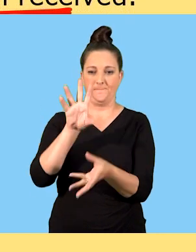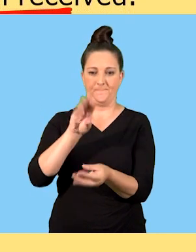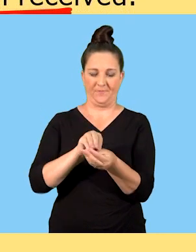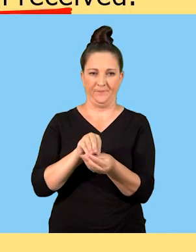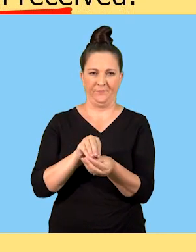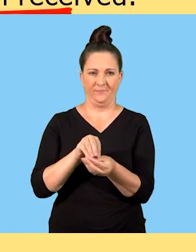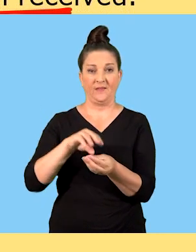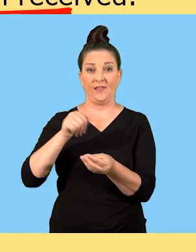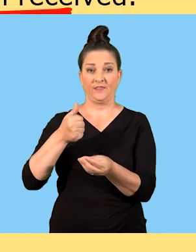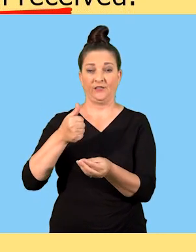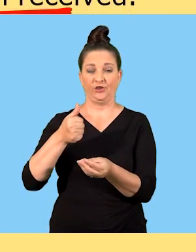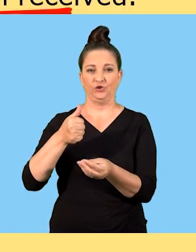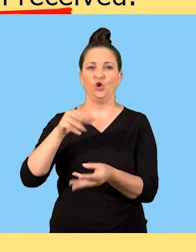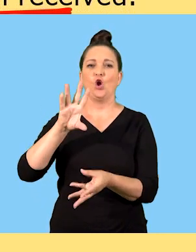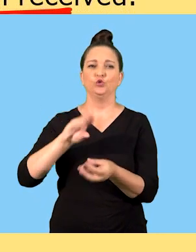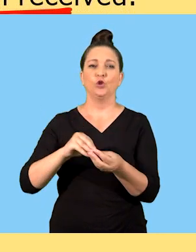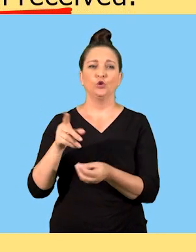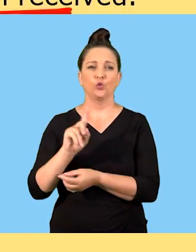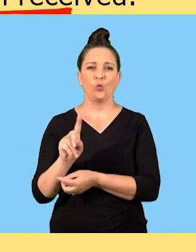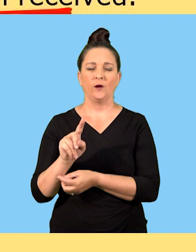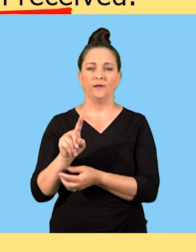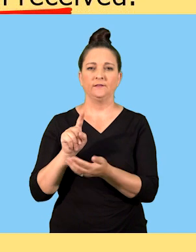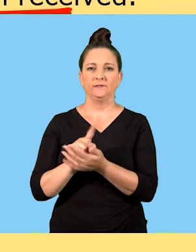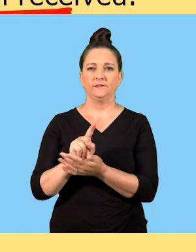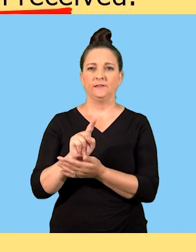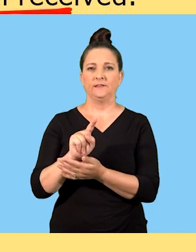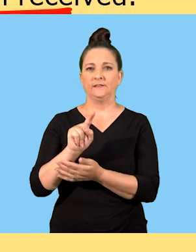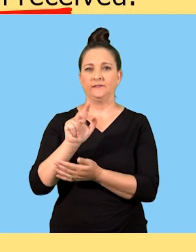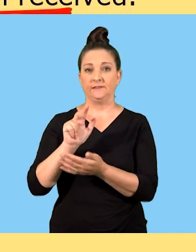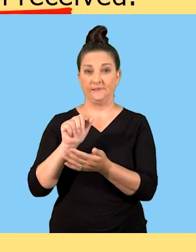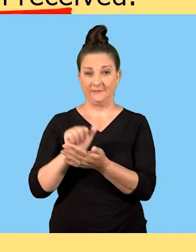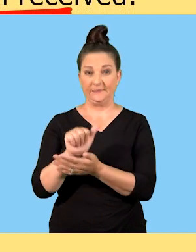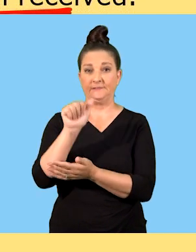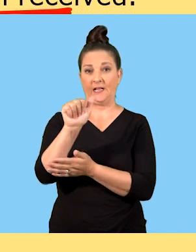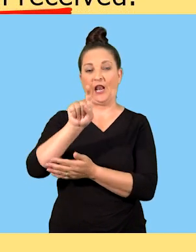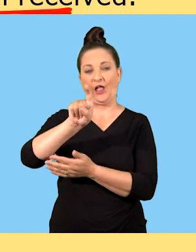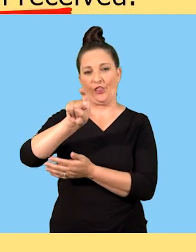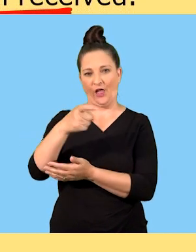you therefore get a total, which is